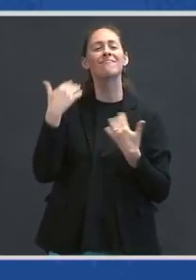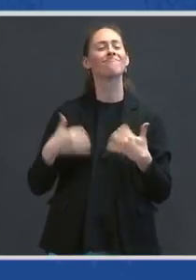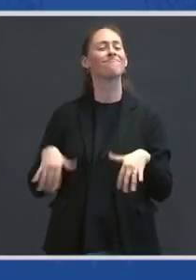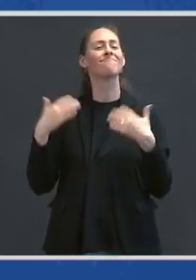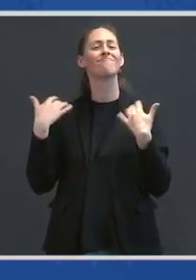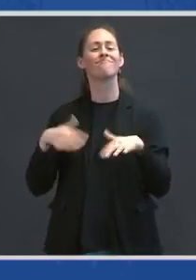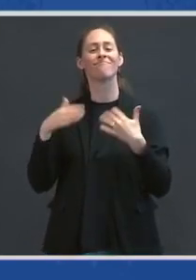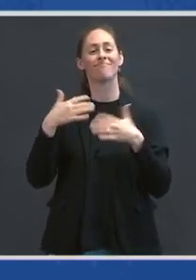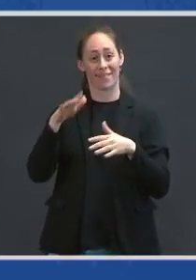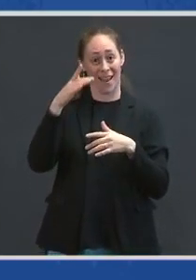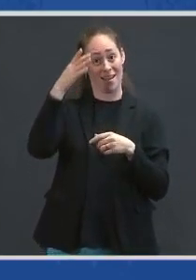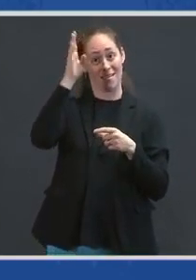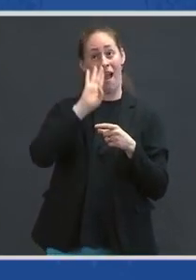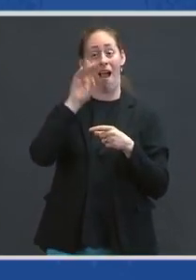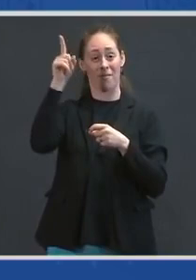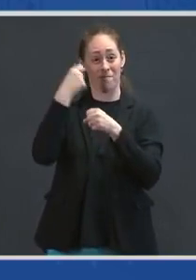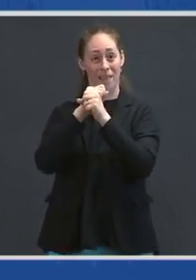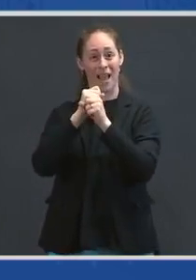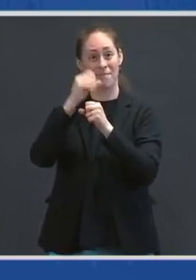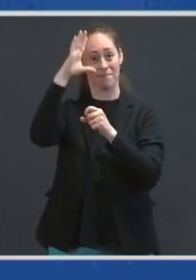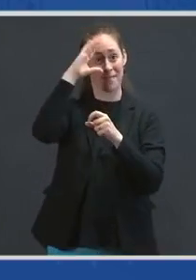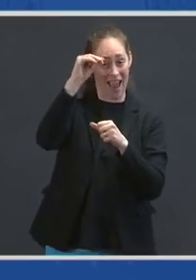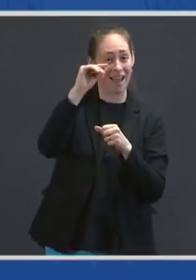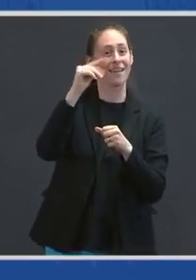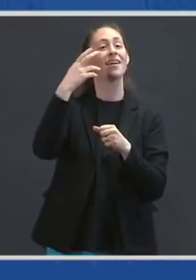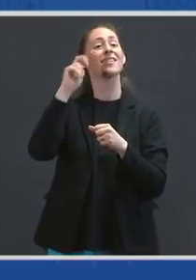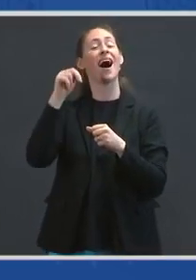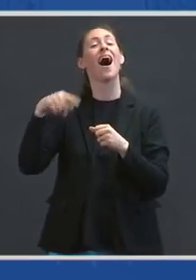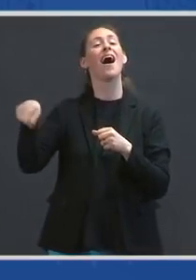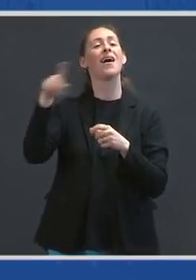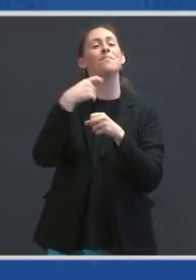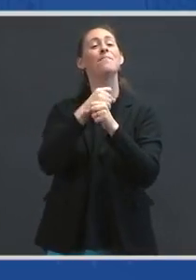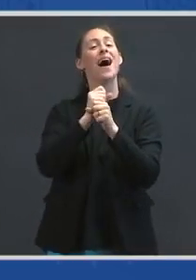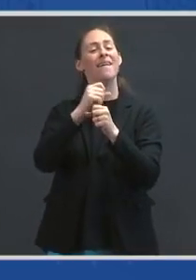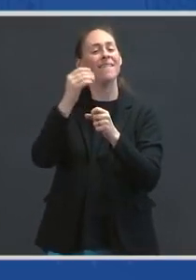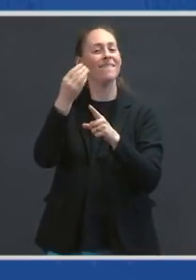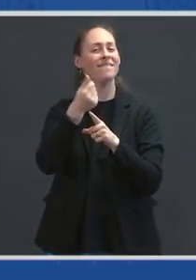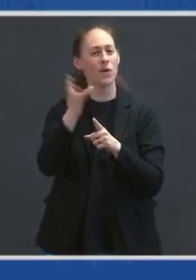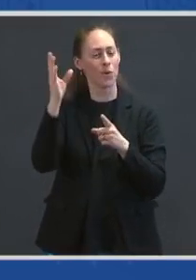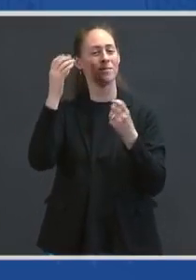then he made a few firefighters. Thank God we have them. And